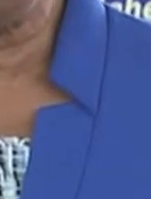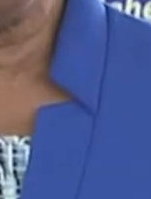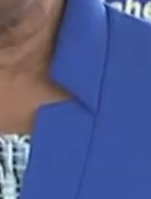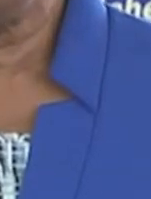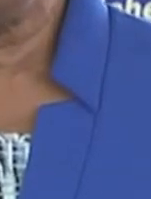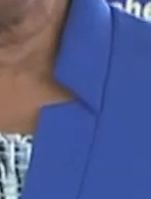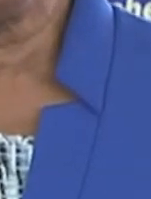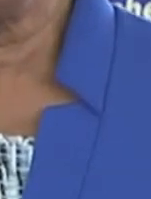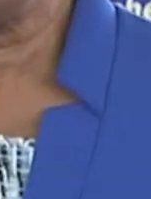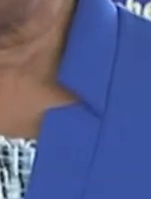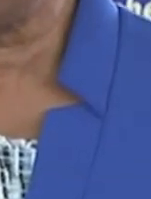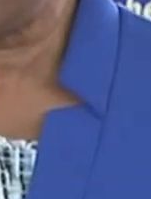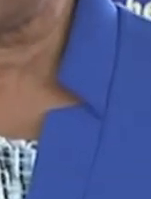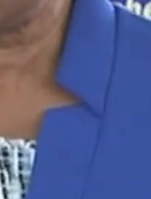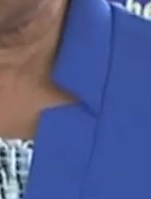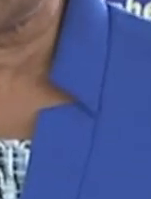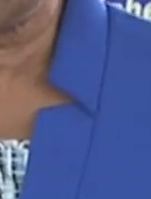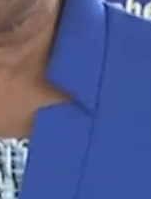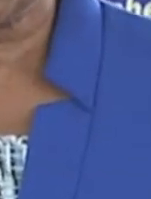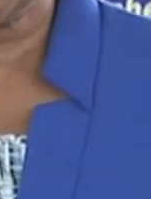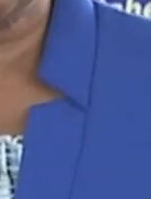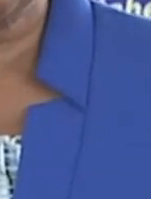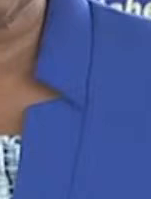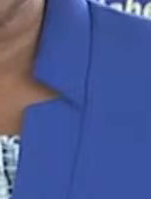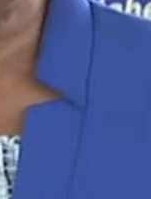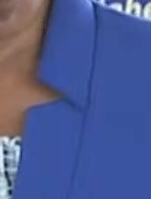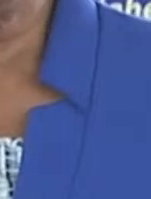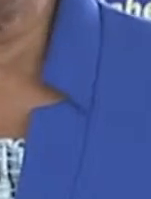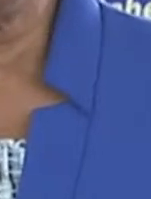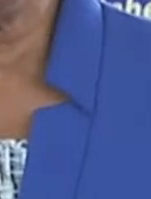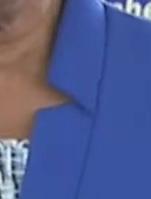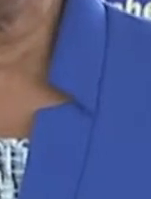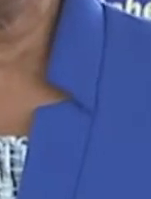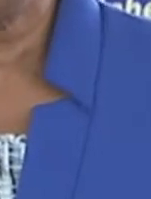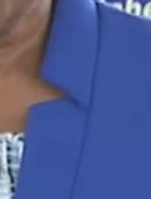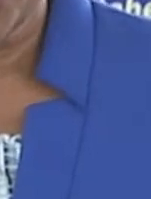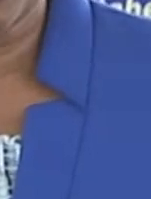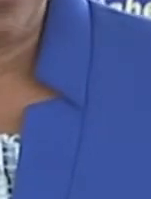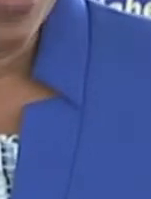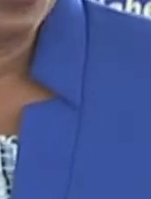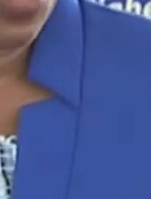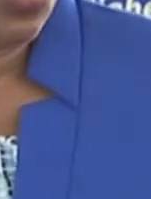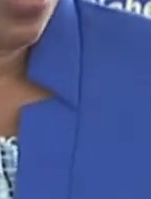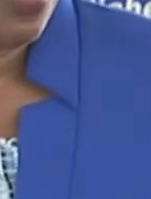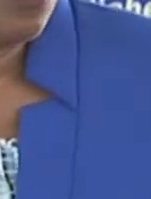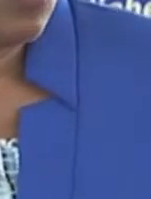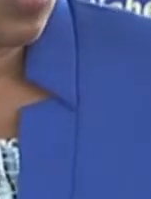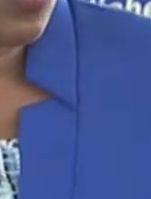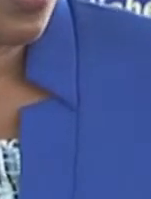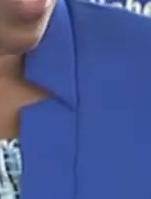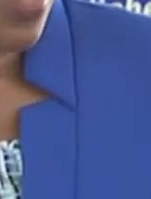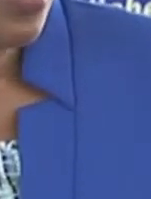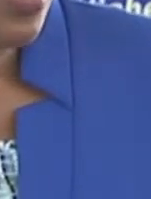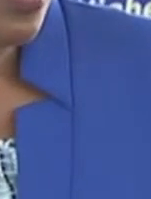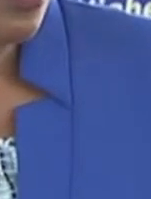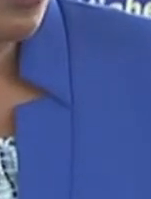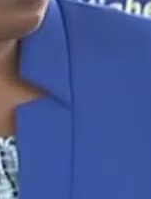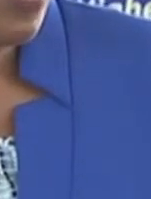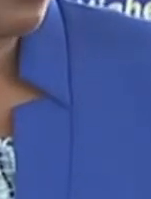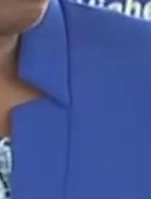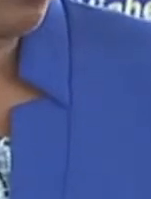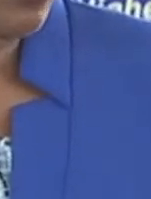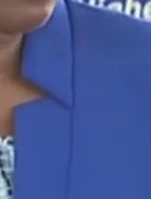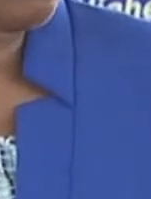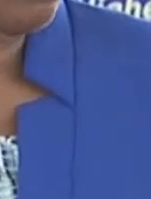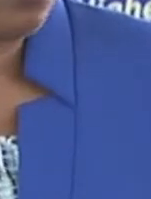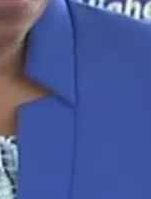education. And I want to encourage you during the Q&A, be engaging, because that is